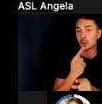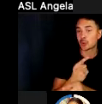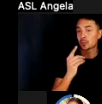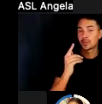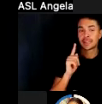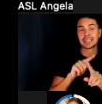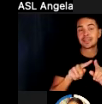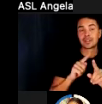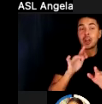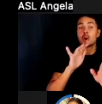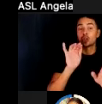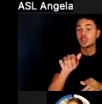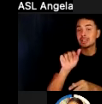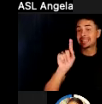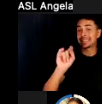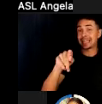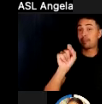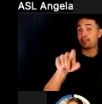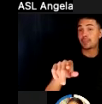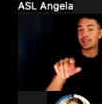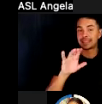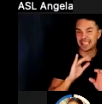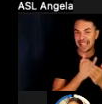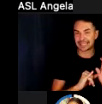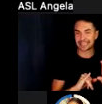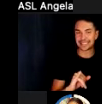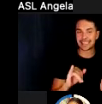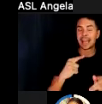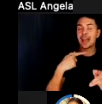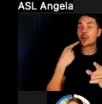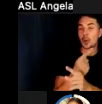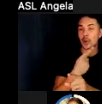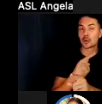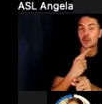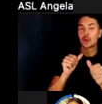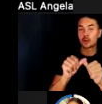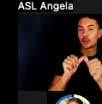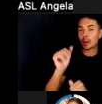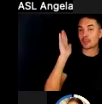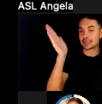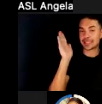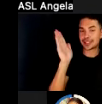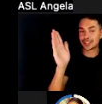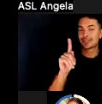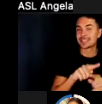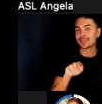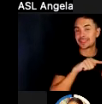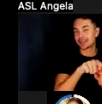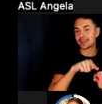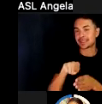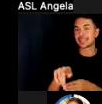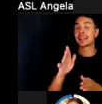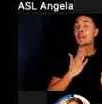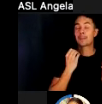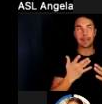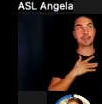different disciplines here, this SART tip section, I think where that helps is, like I said, we used to go around in many of the teams